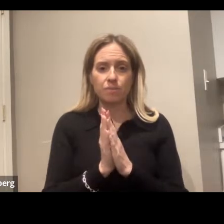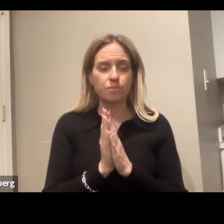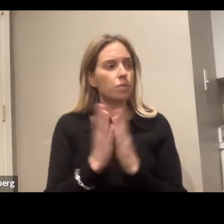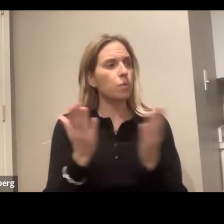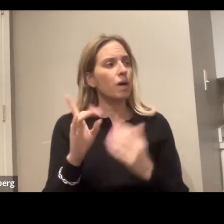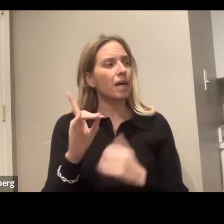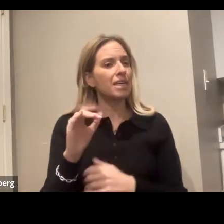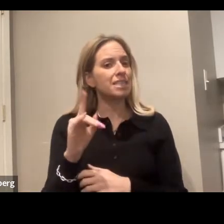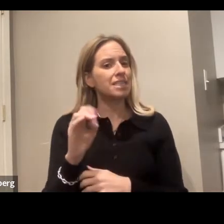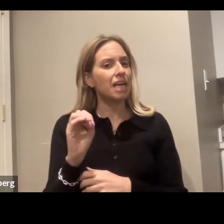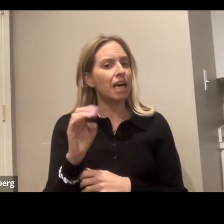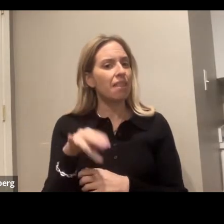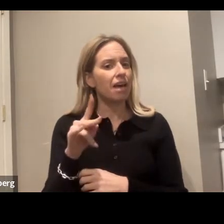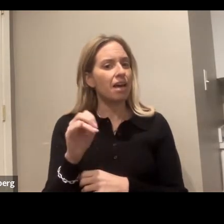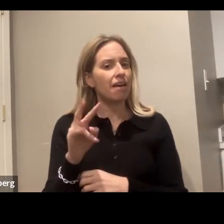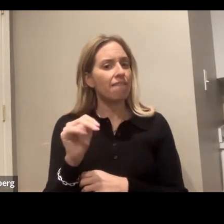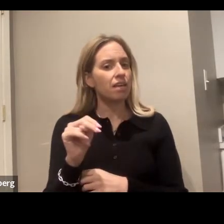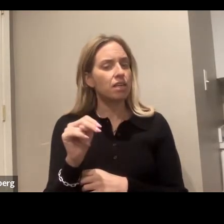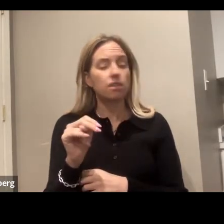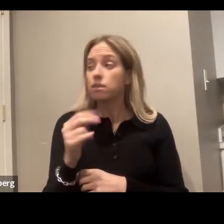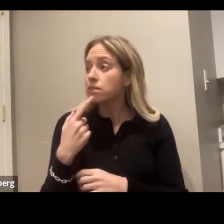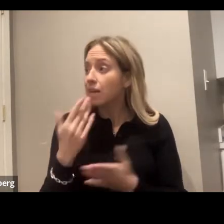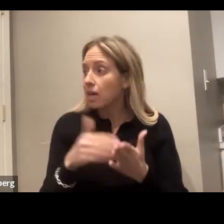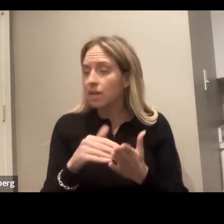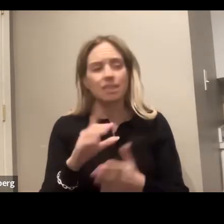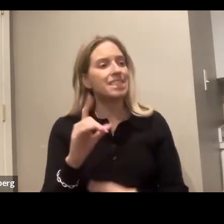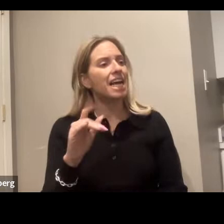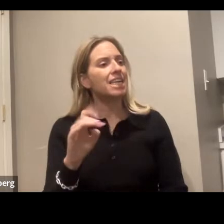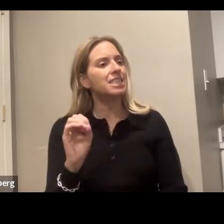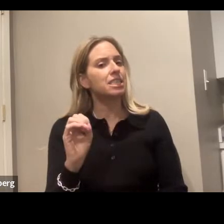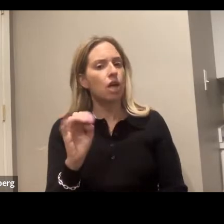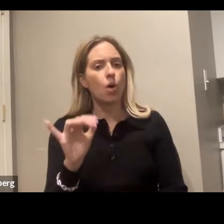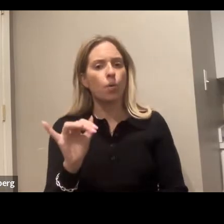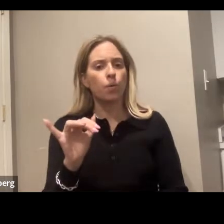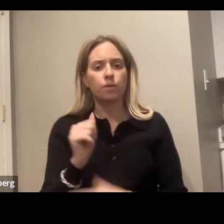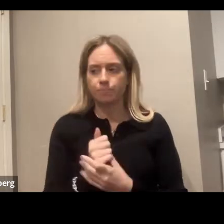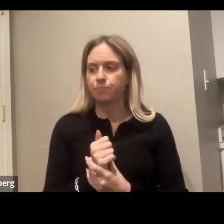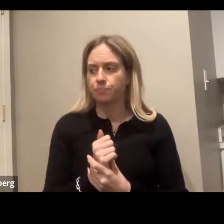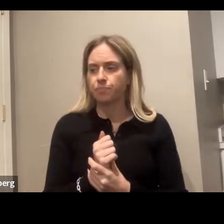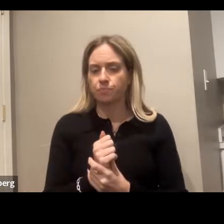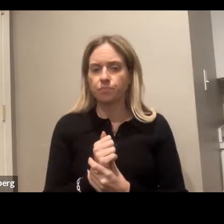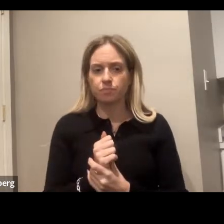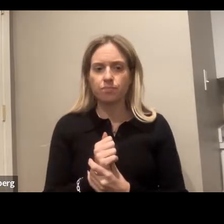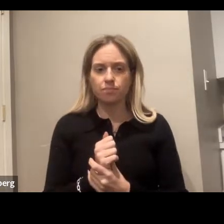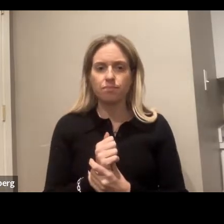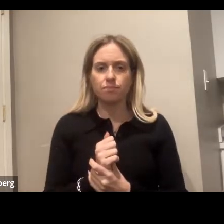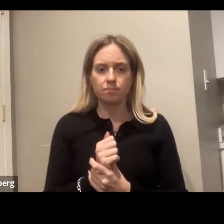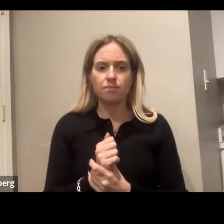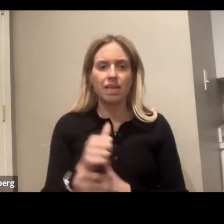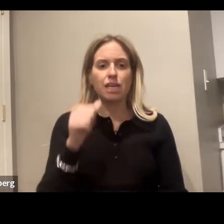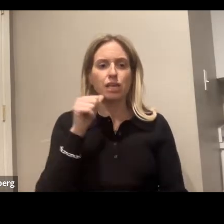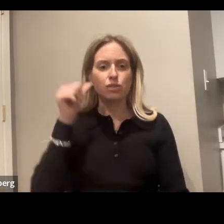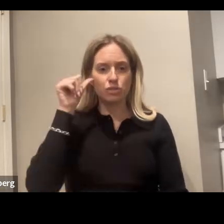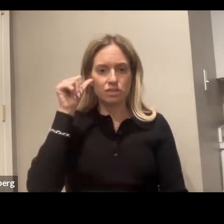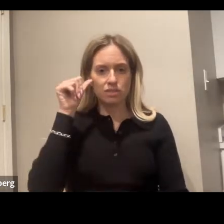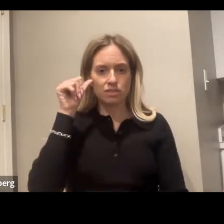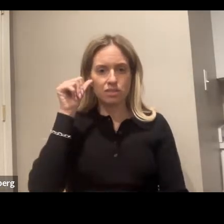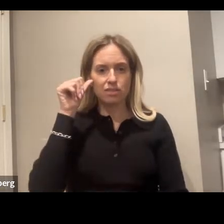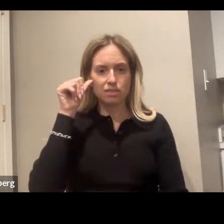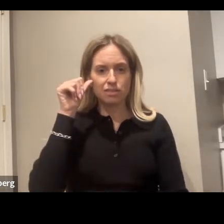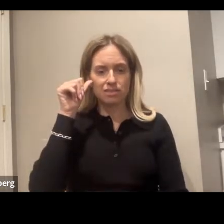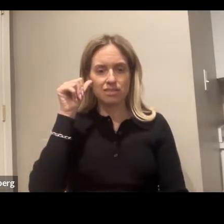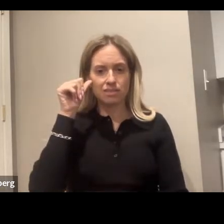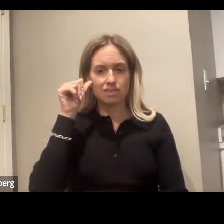on that, Mr. Kevin? Duce, say again? The date? Oh, this latest email was just yesterday. Perfect. So